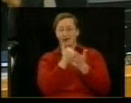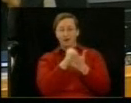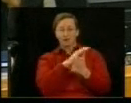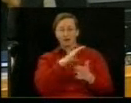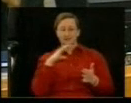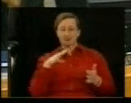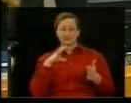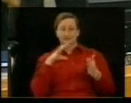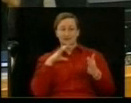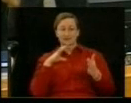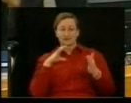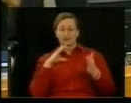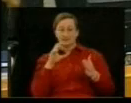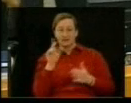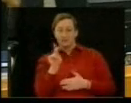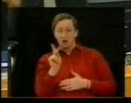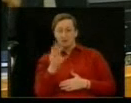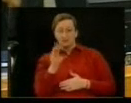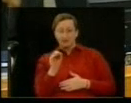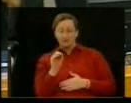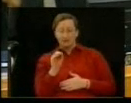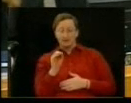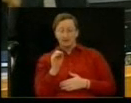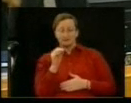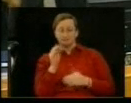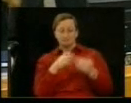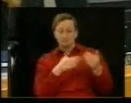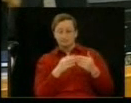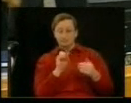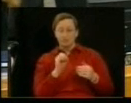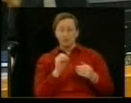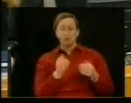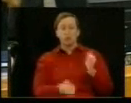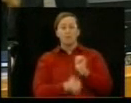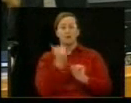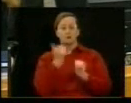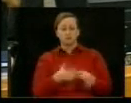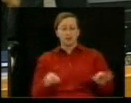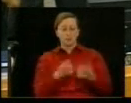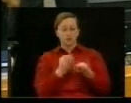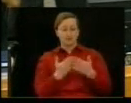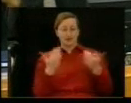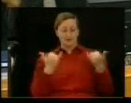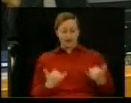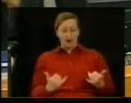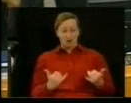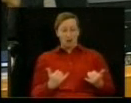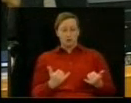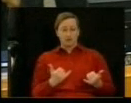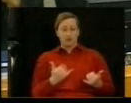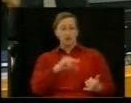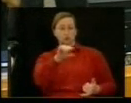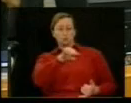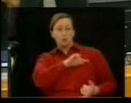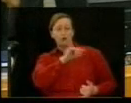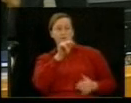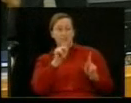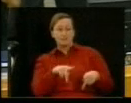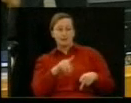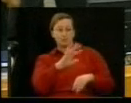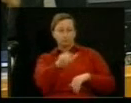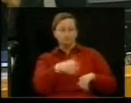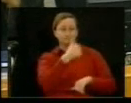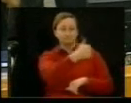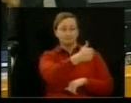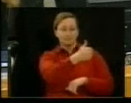either. I think the most important thing in this time is that we put qualified people that will do the job for